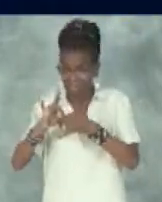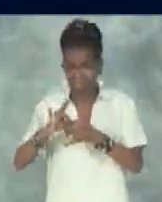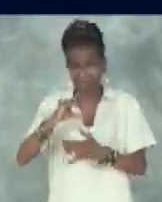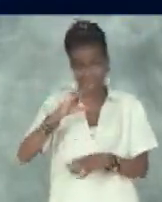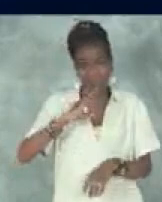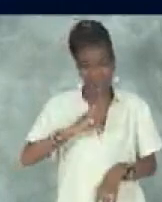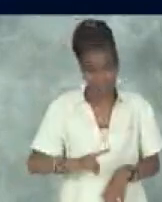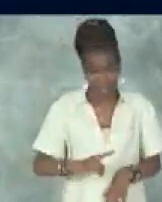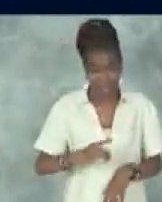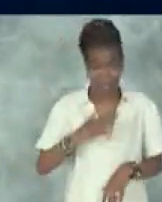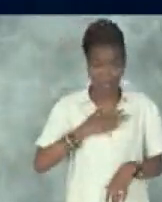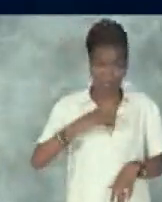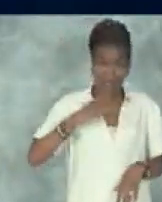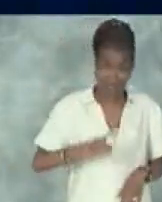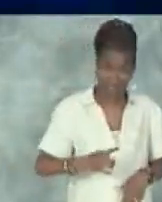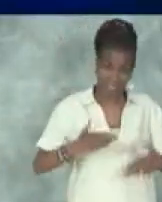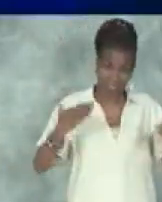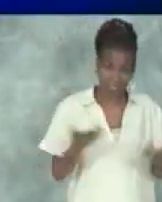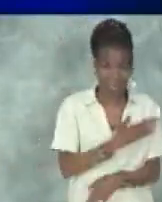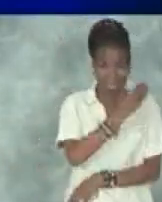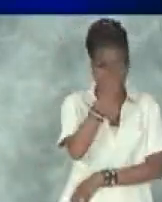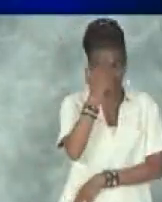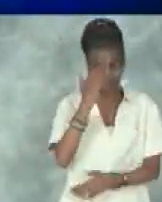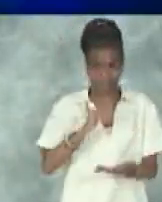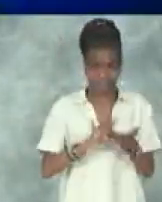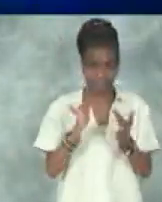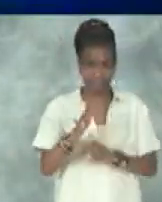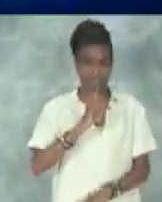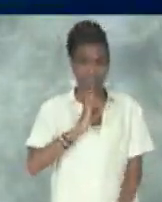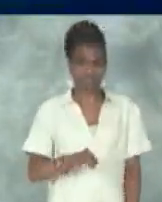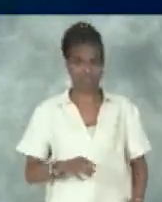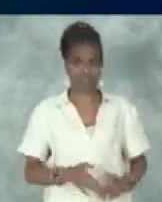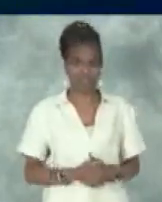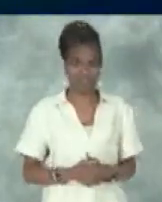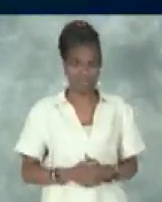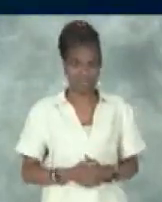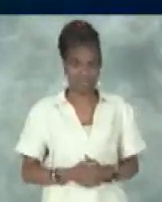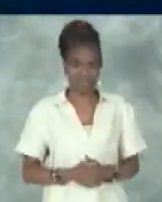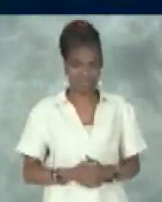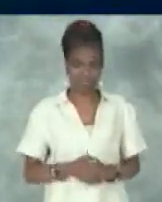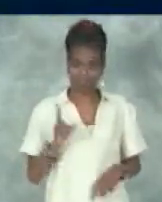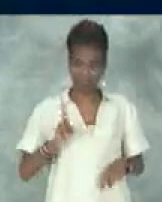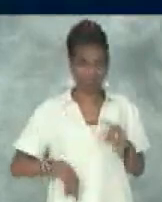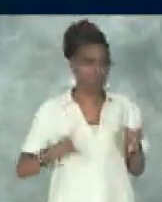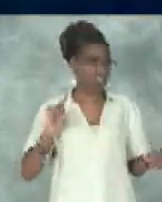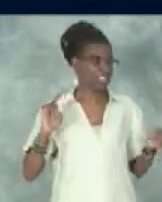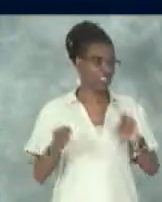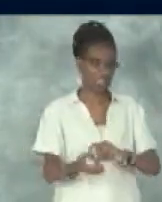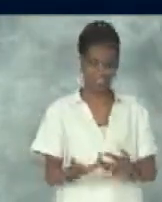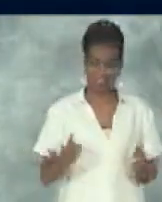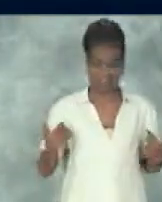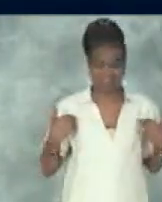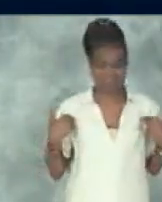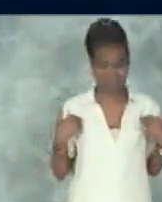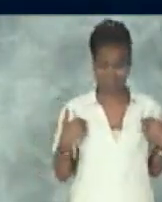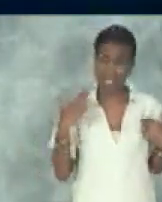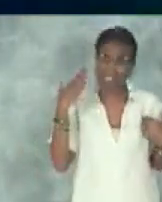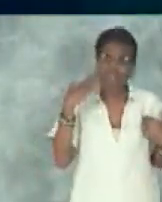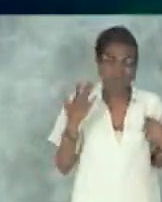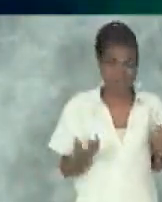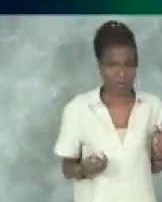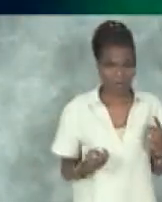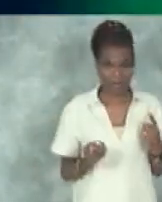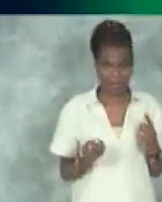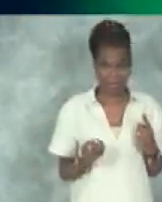And my fact is, I know that Jesus is real. You can't change that for me. I know I met him. I